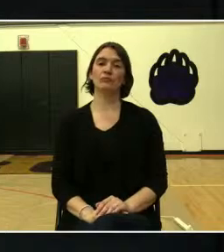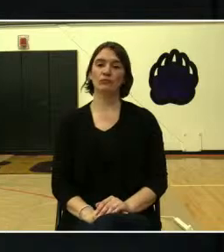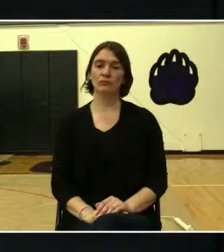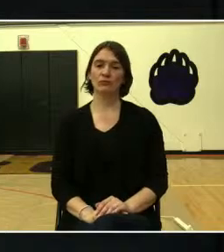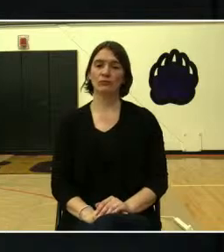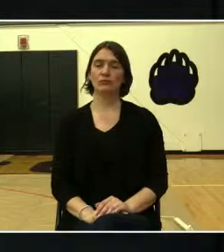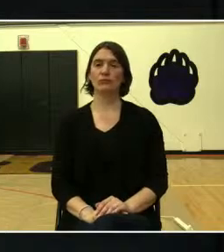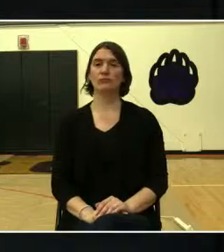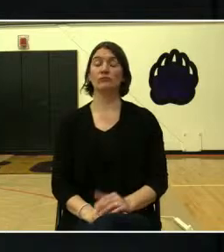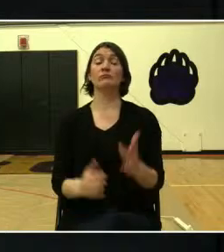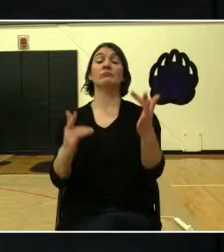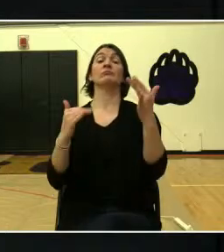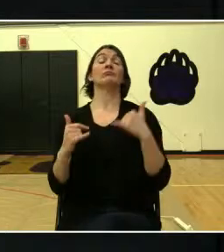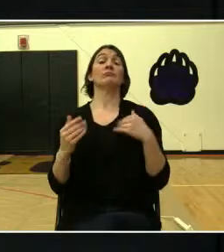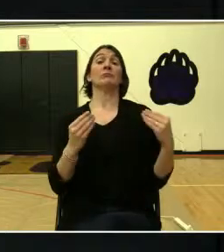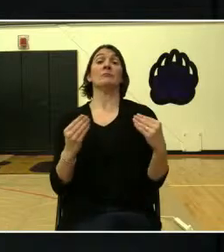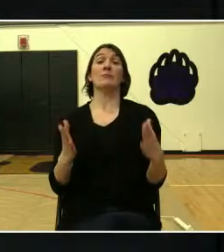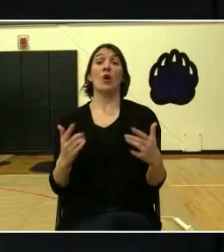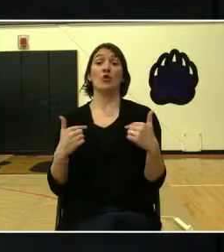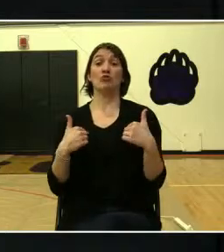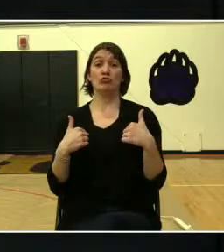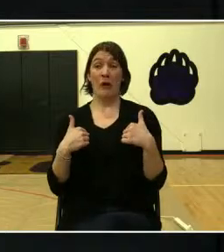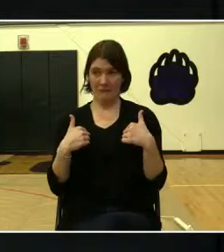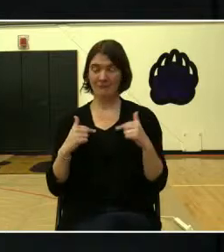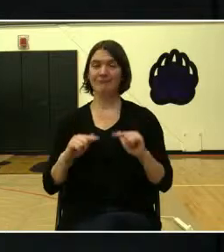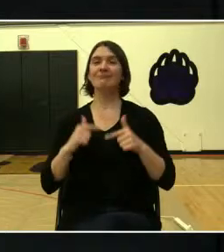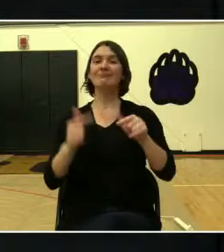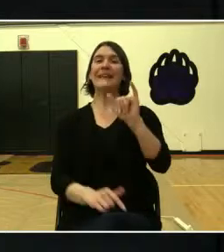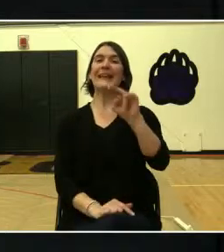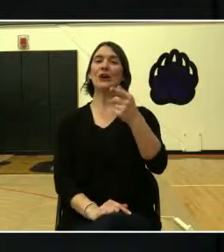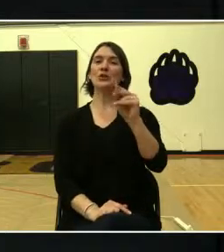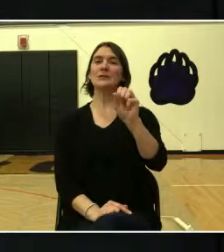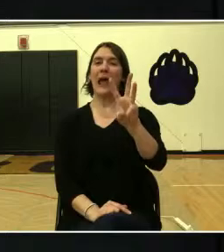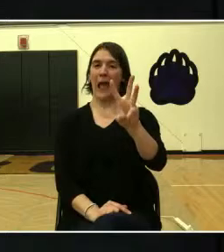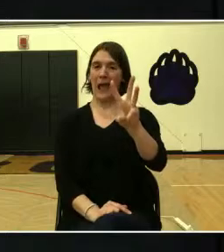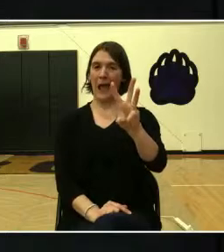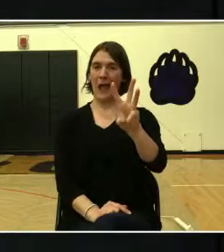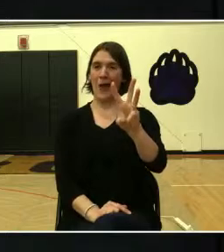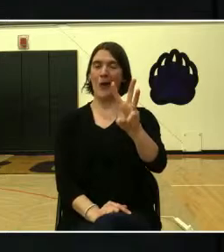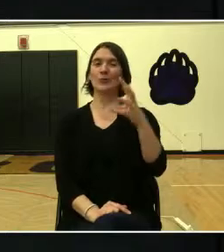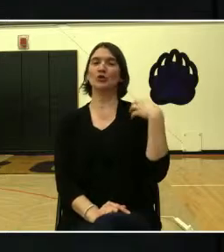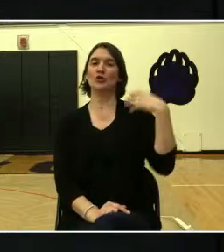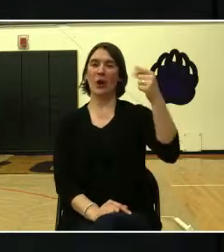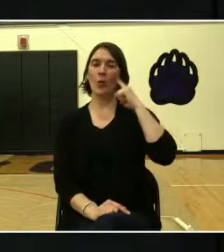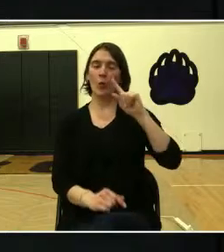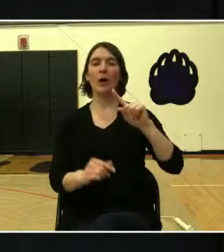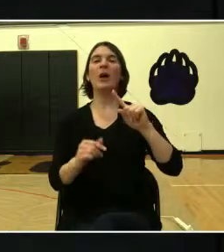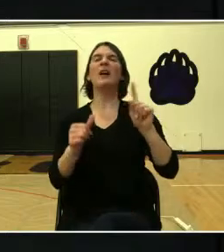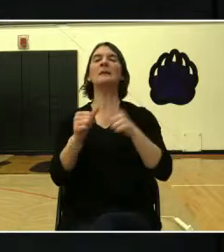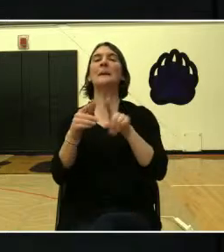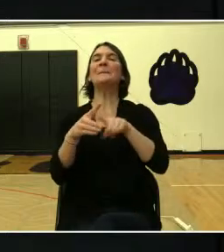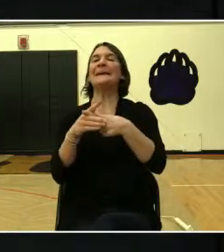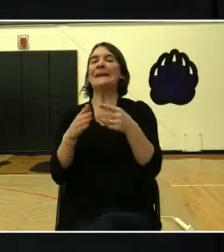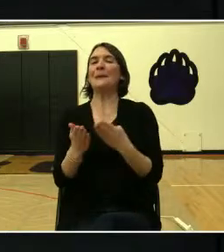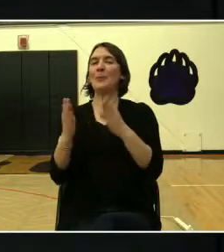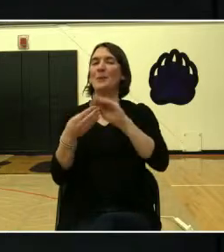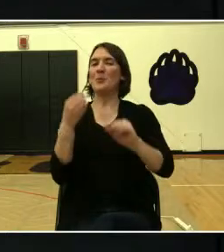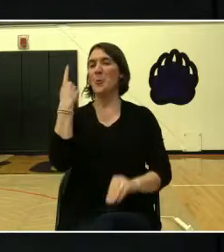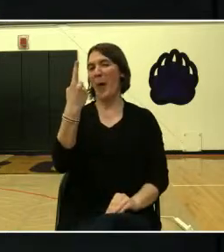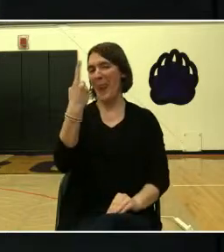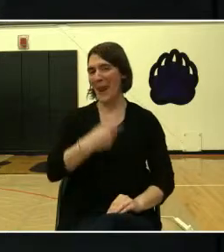action moderator recognizes Ian Goodnow for preliminary motion number